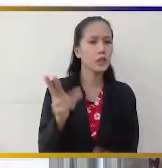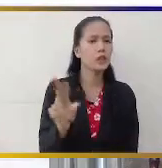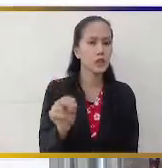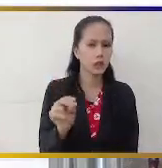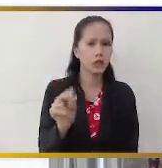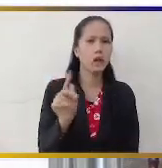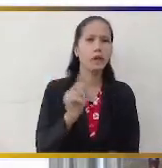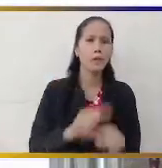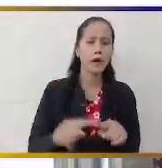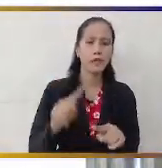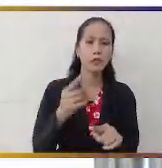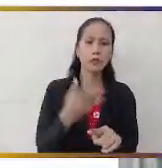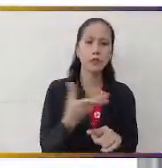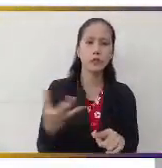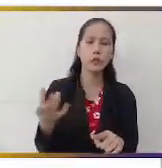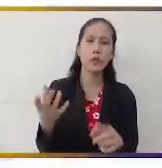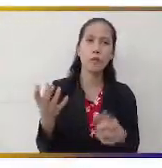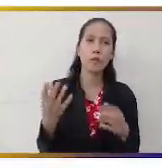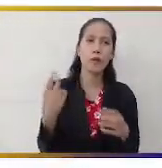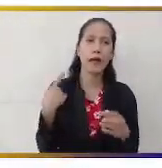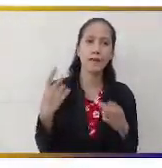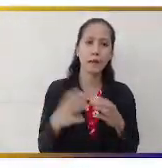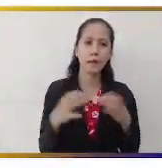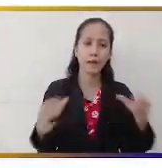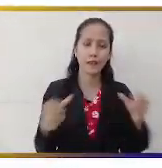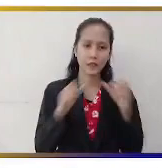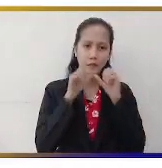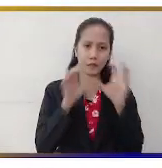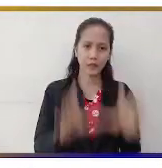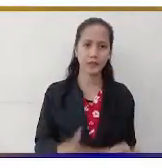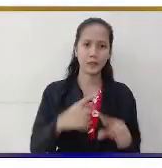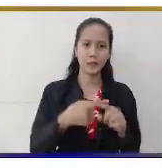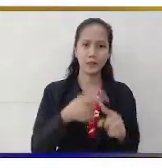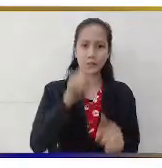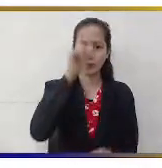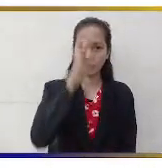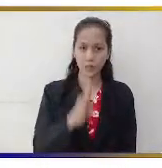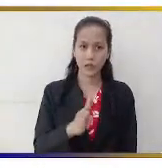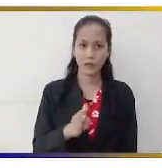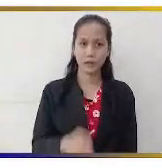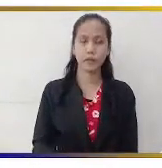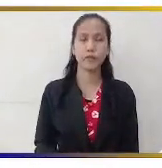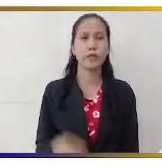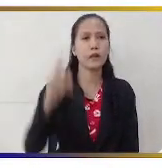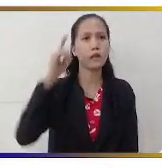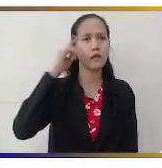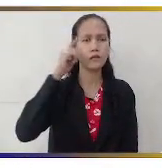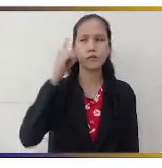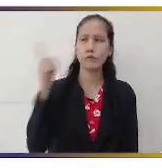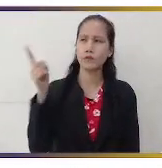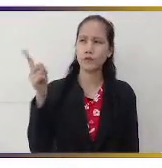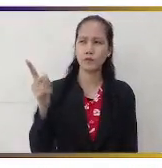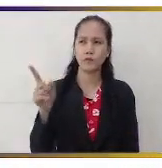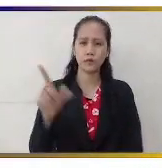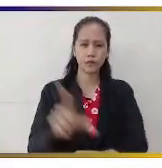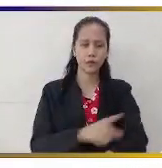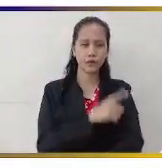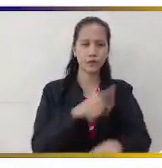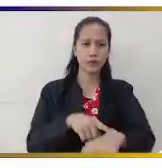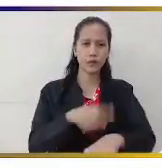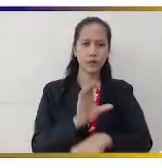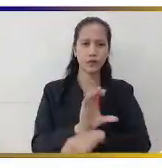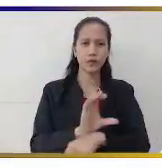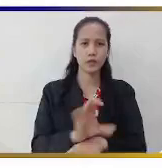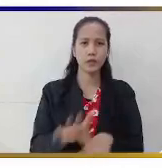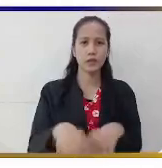Hey, I was 20 years at a church. I had trusted God. I went up and